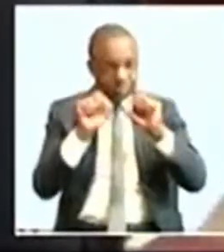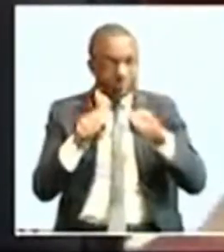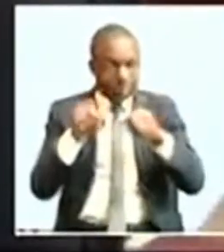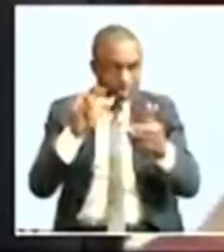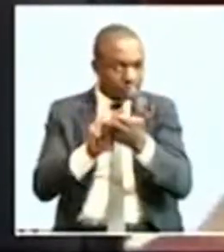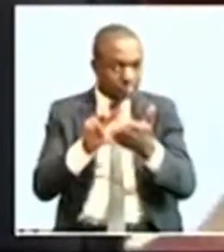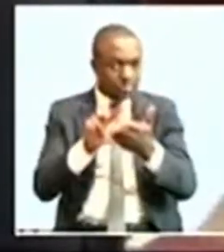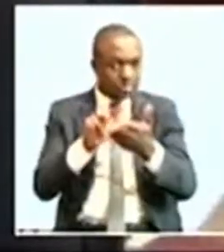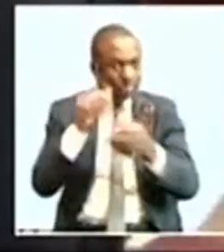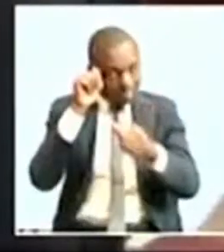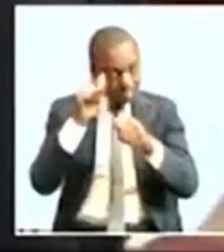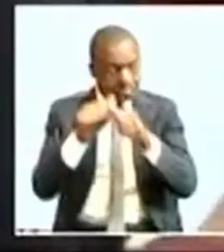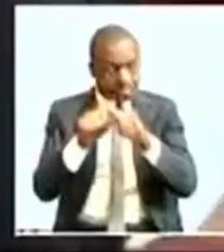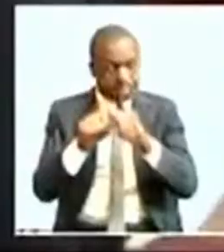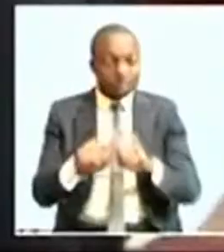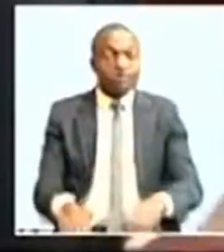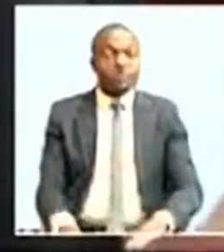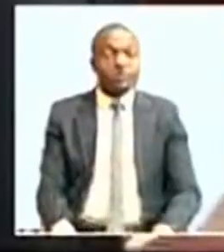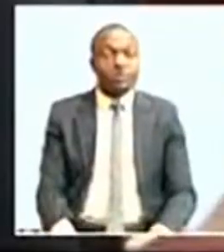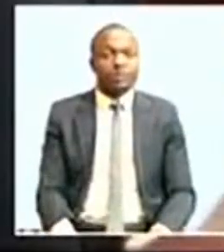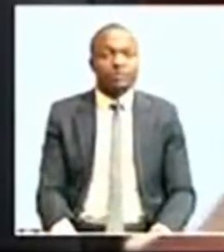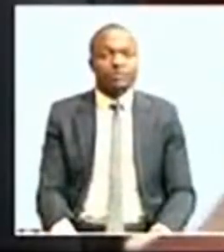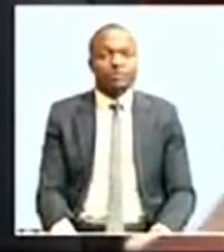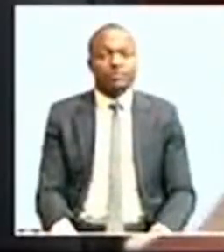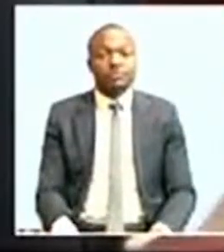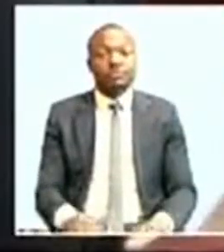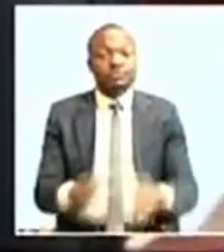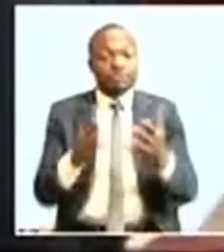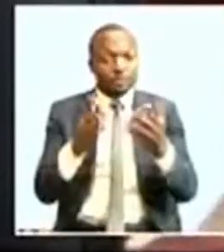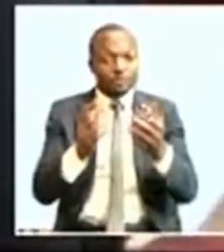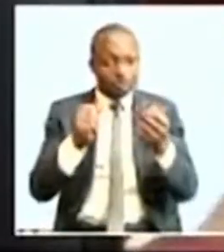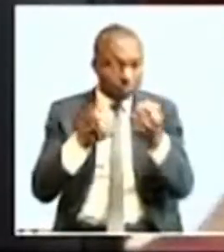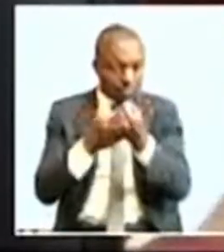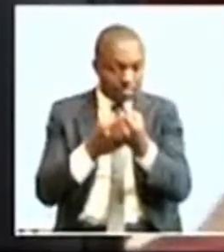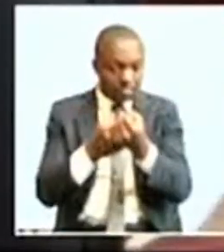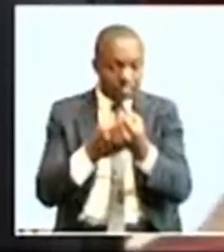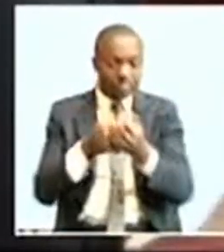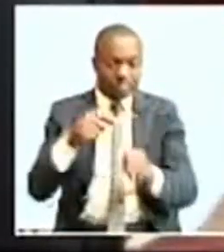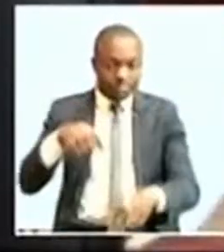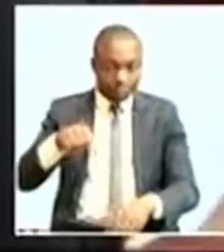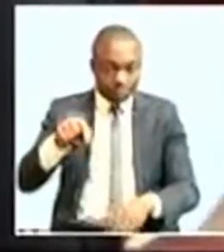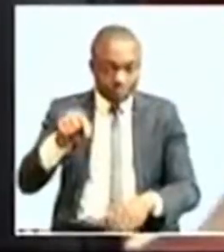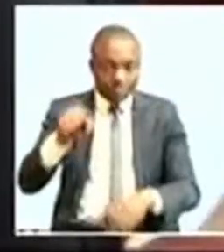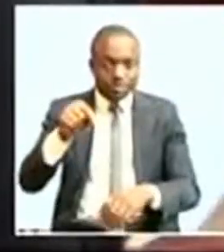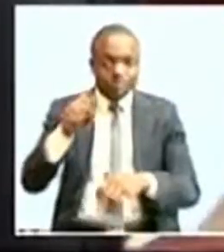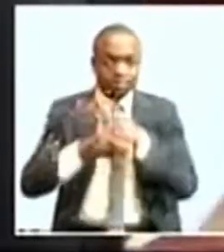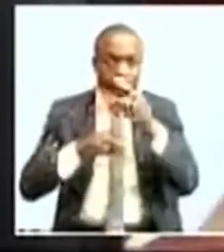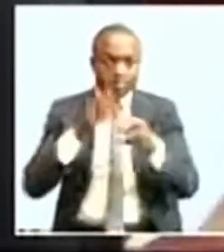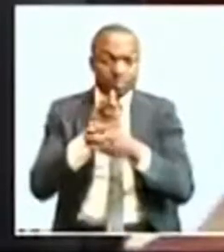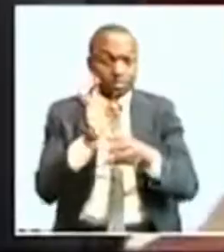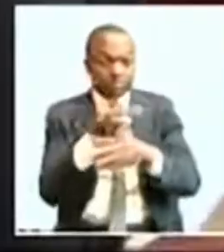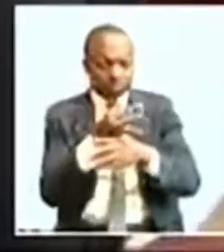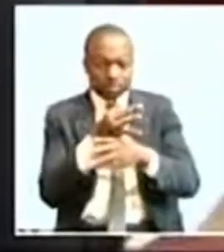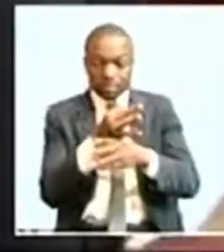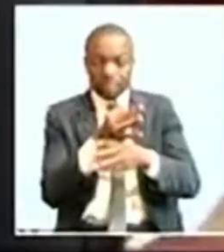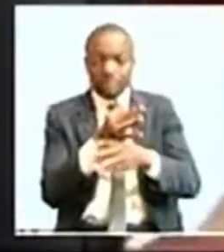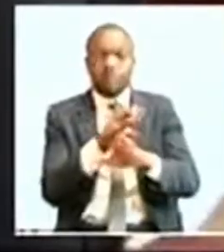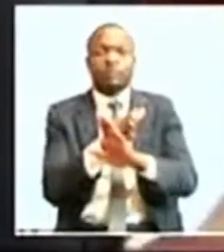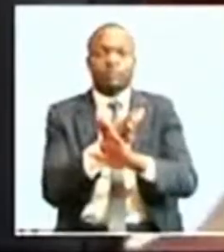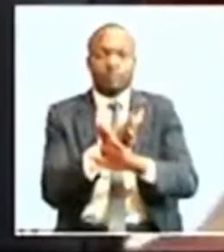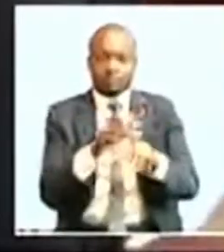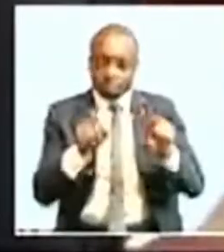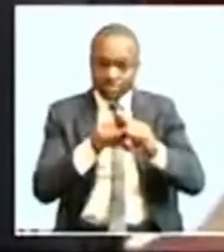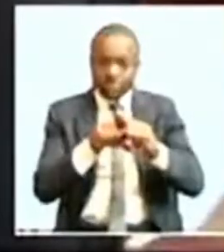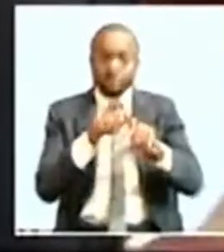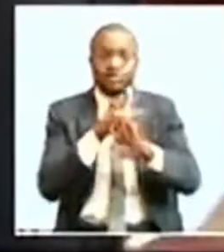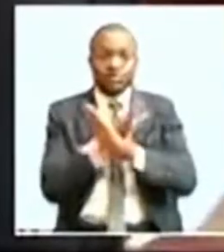ratify the agreement. It also seeks to support sustainable global fisheries which are in alignment with Zambia's environmental